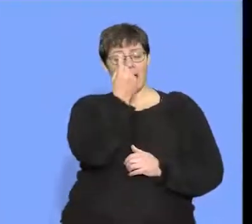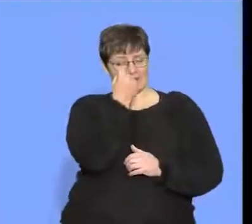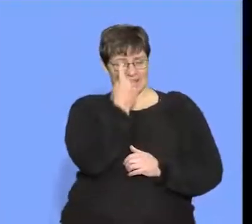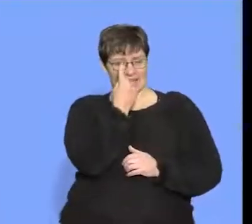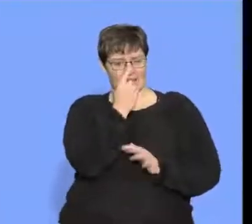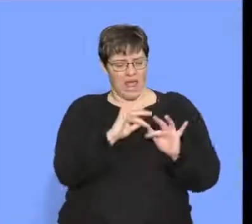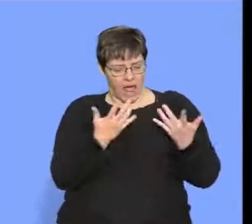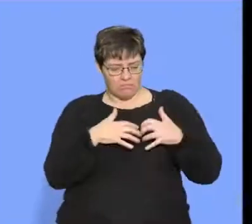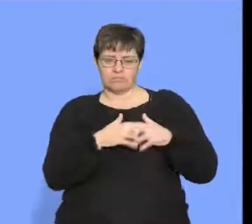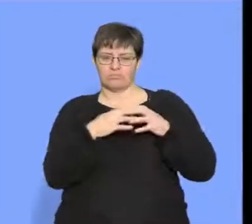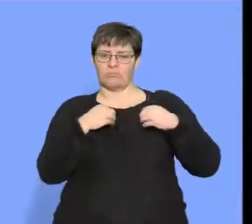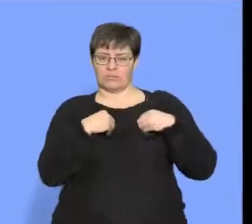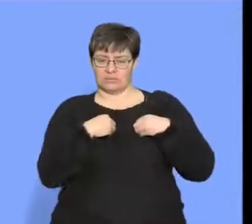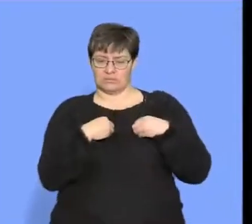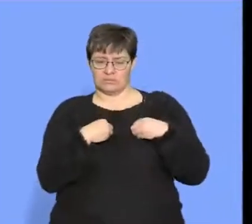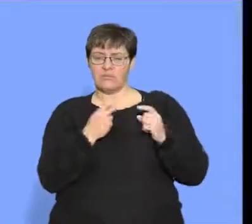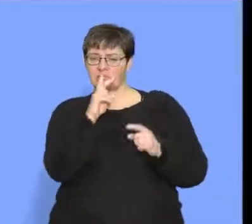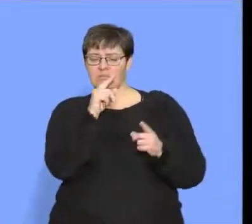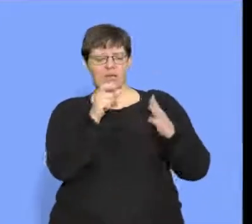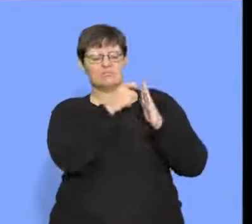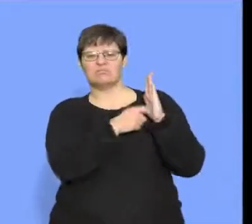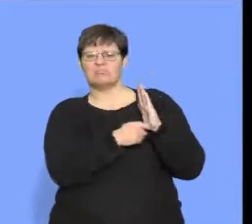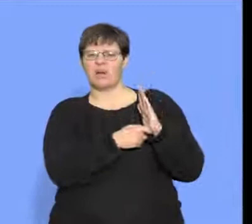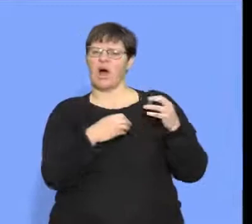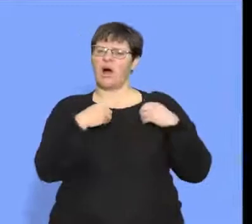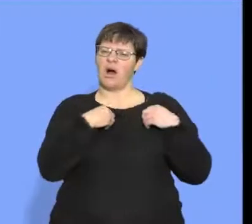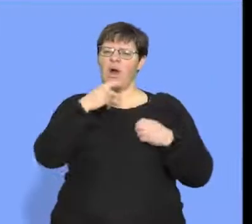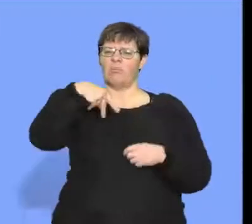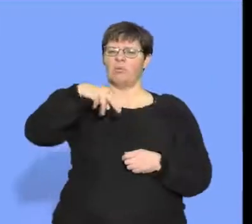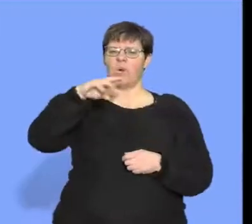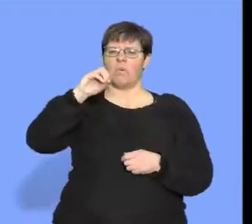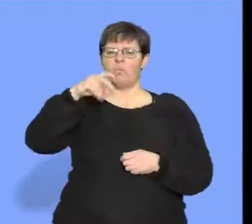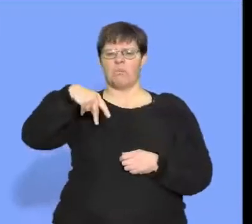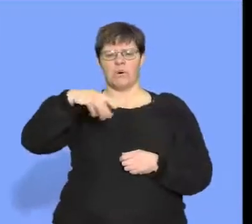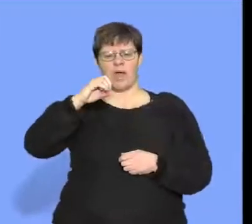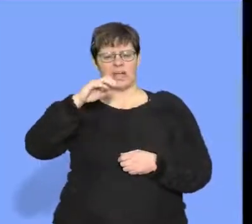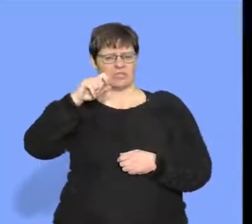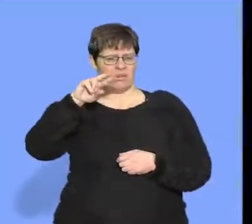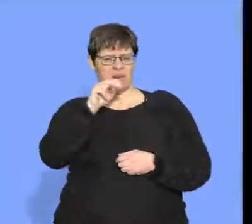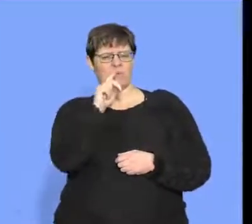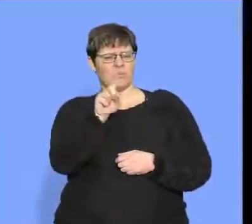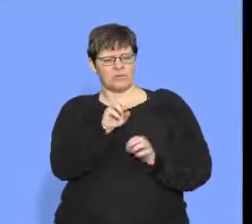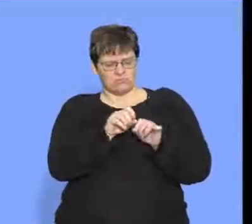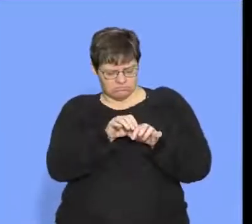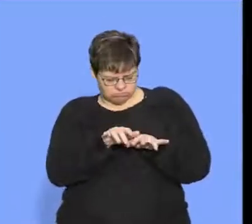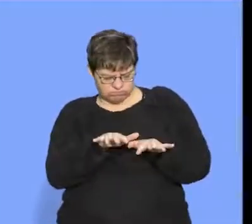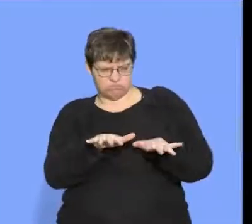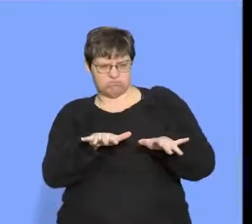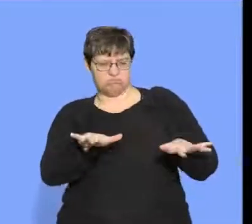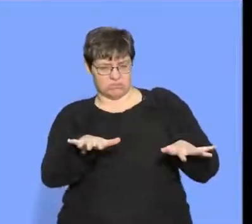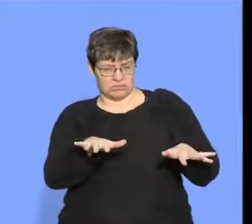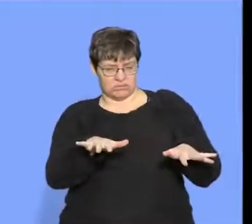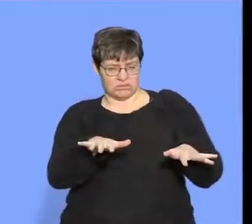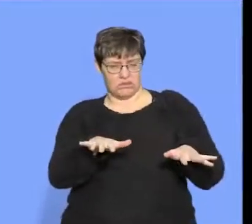For us to understand how it propagates, we first need to know what propagate means. Propagation is the spreading